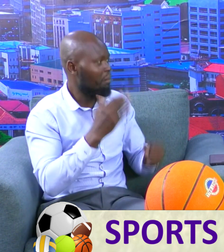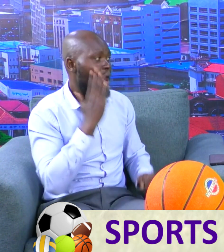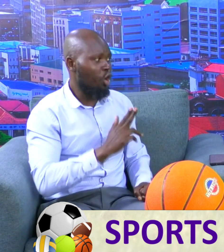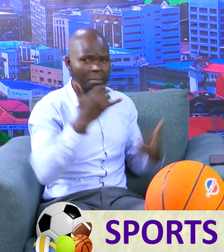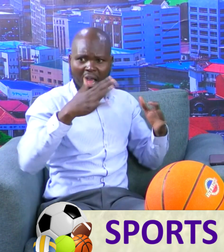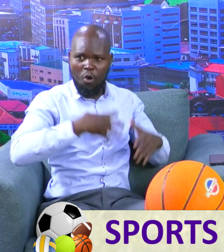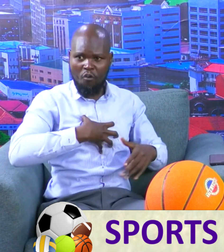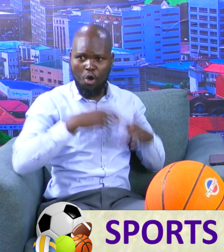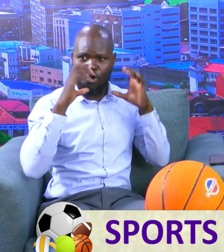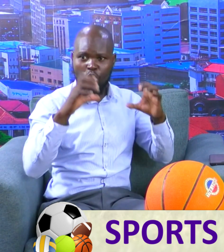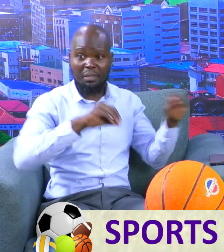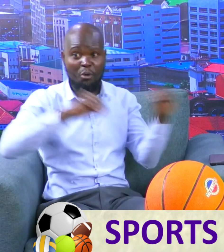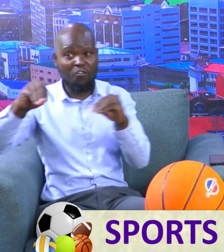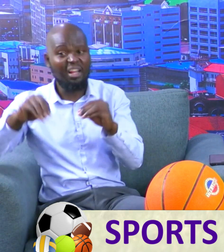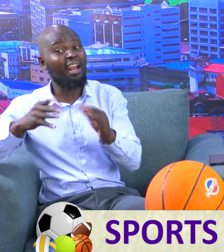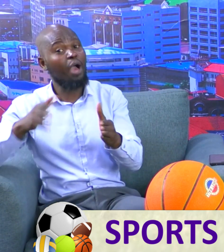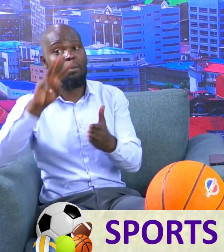right.